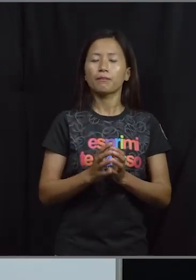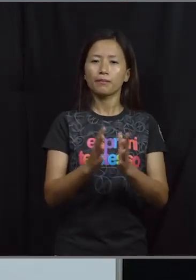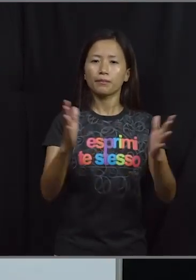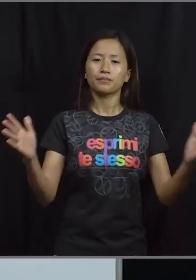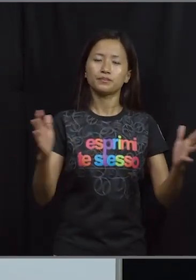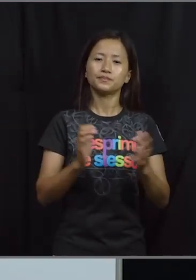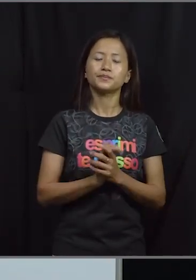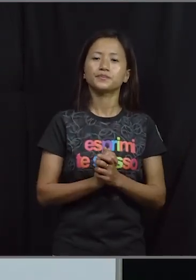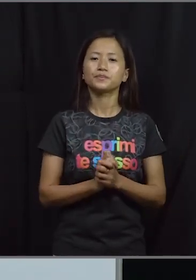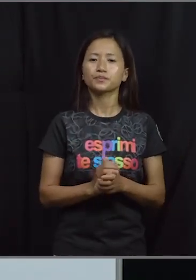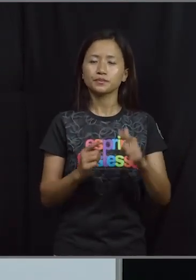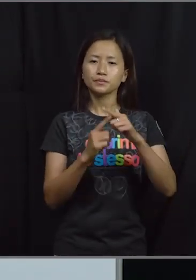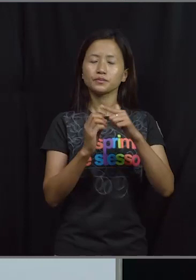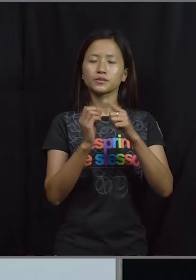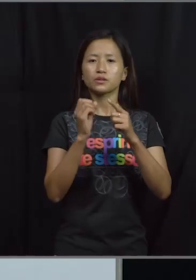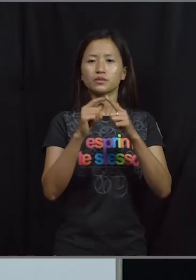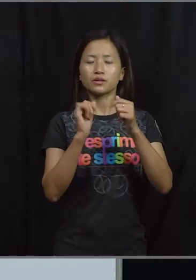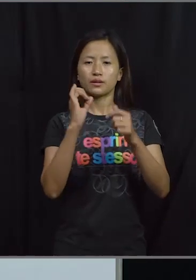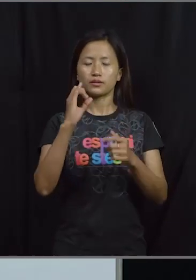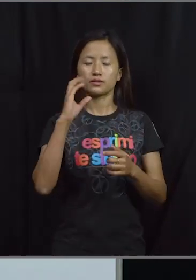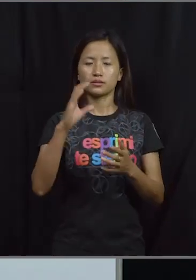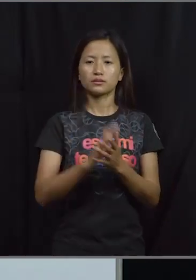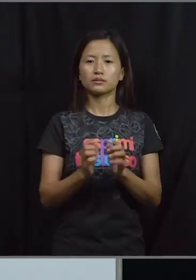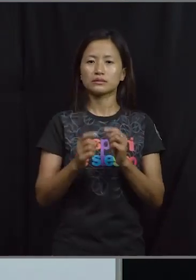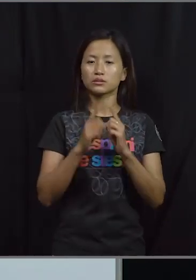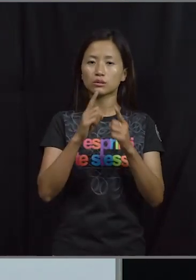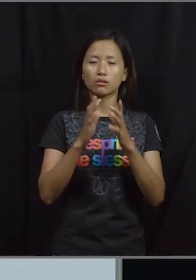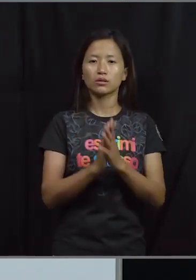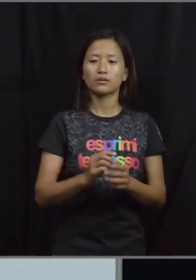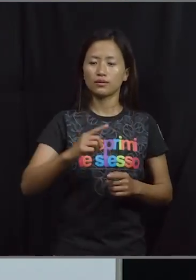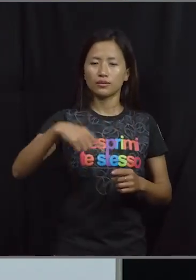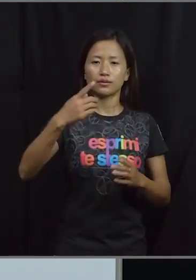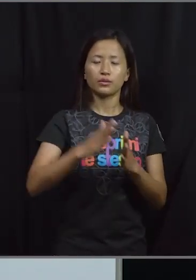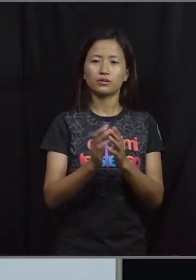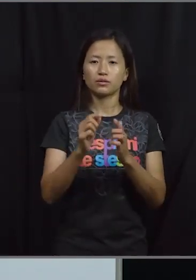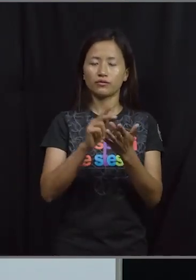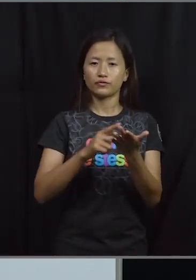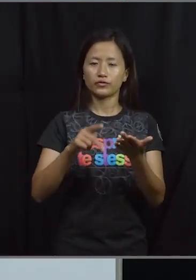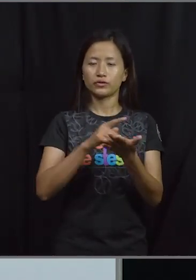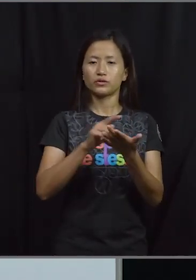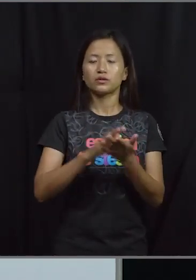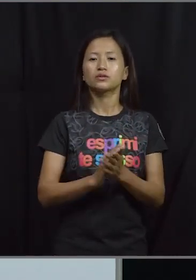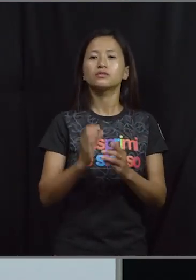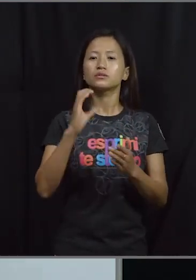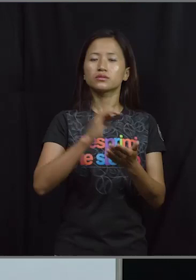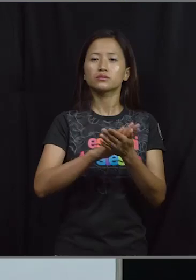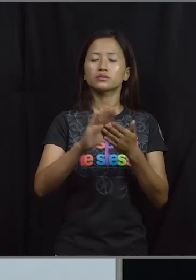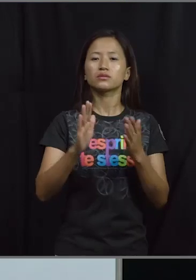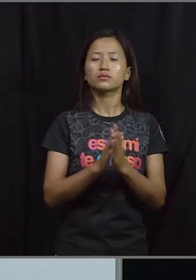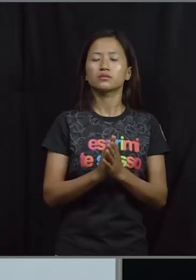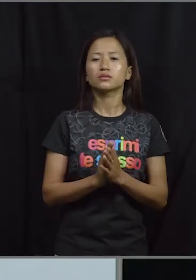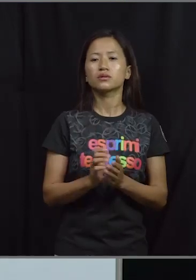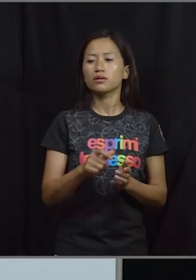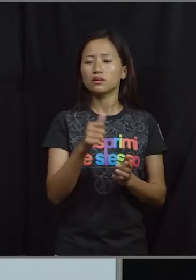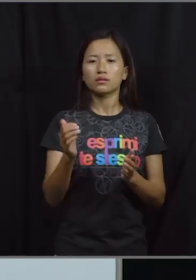many topics which is explained in the later part of the chapter. So you please try to remember this law of demand states that